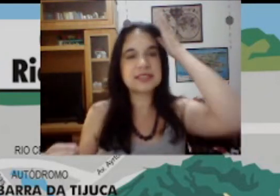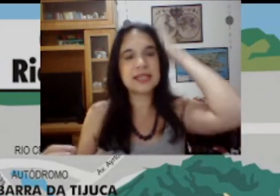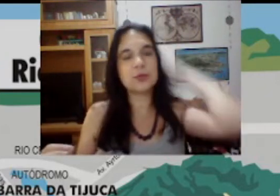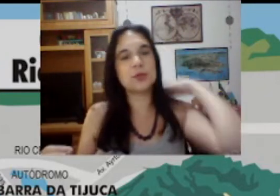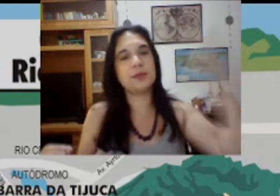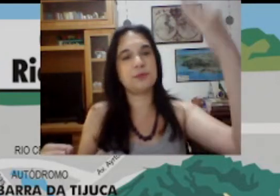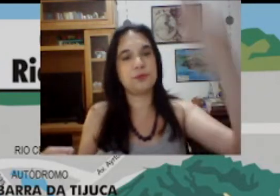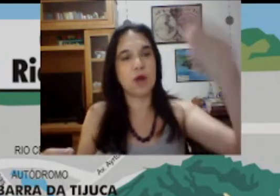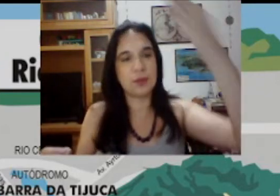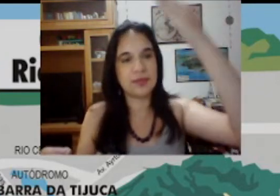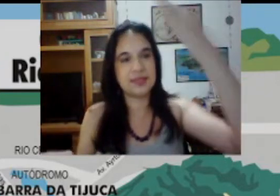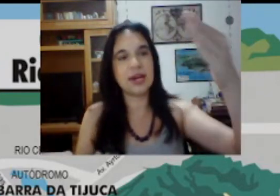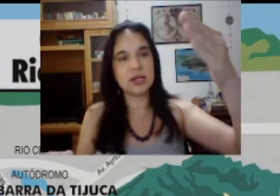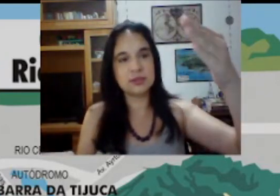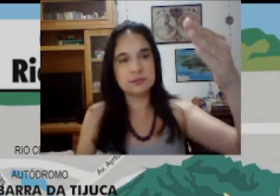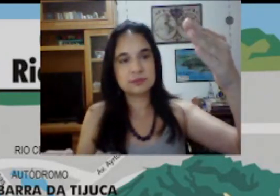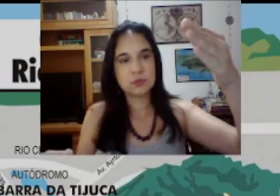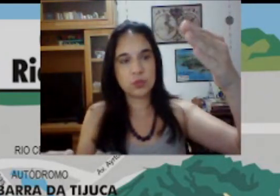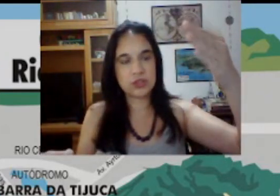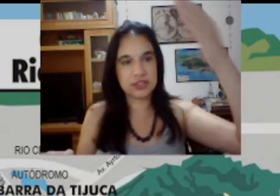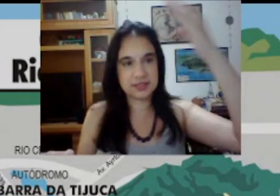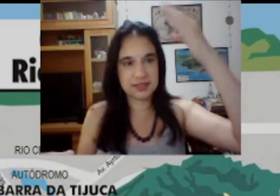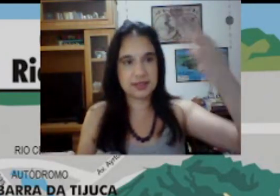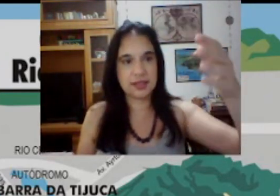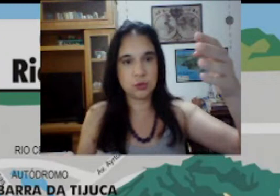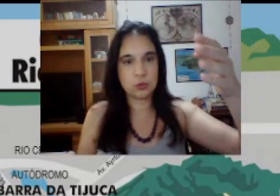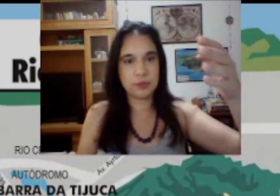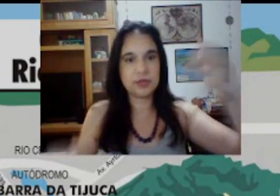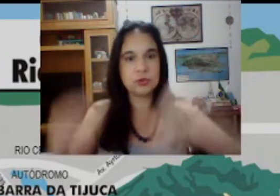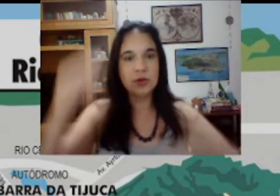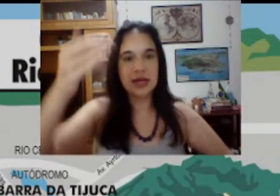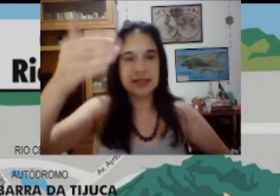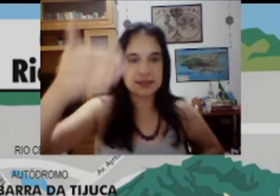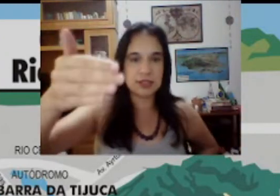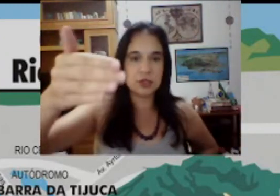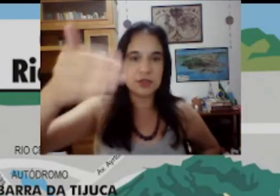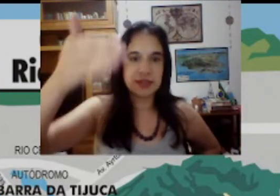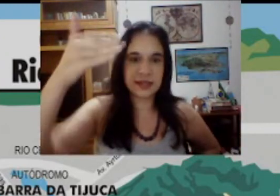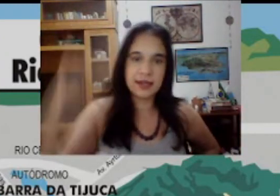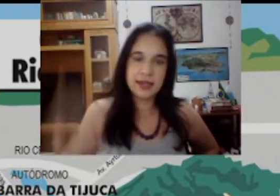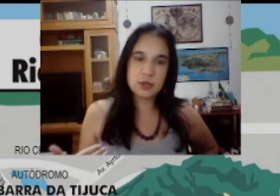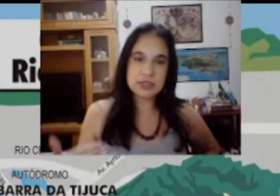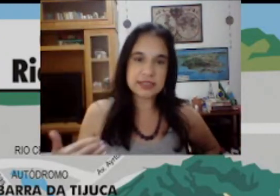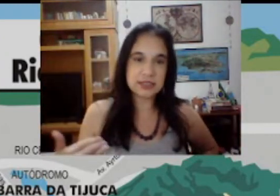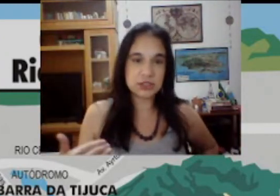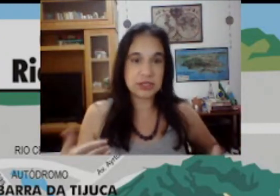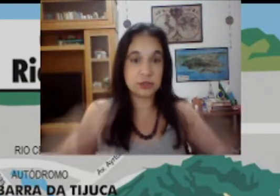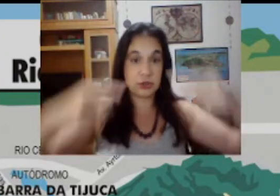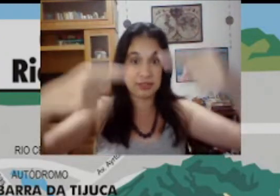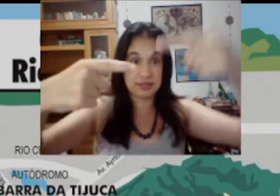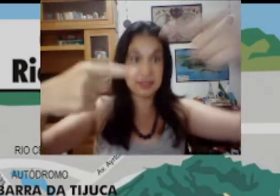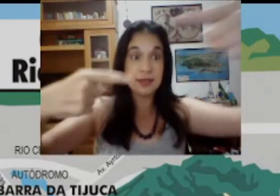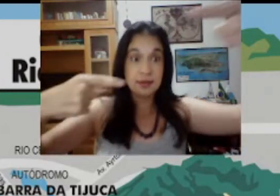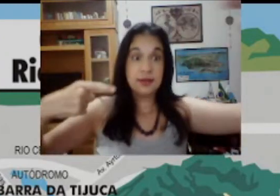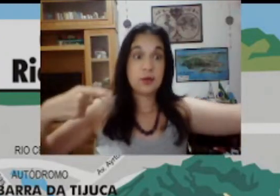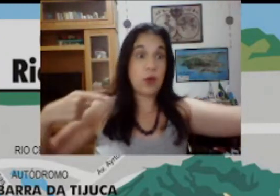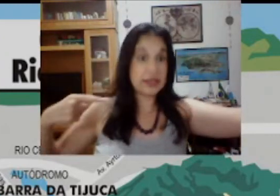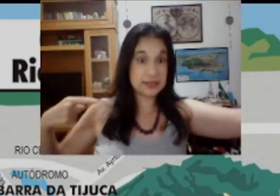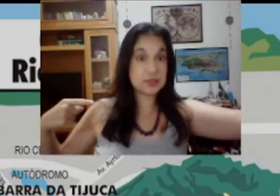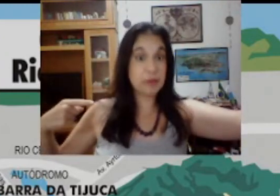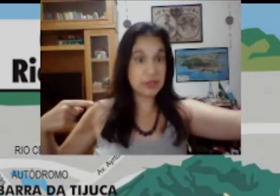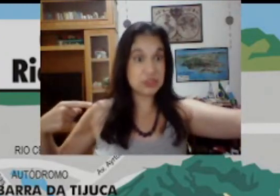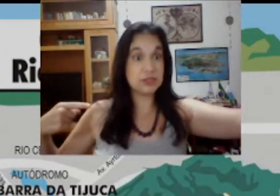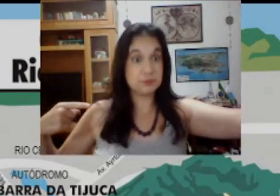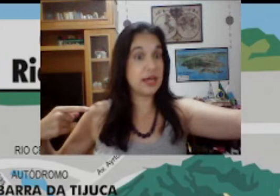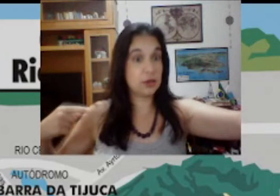of the city would be from there, which is the Rio Comprido, until the Rio das Laranjeiras. So you can see quite